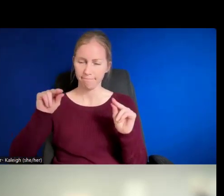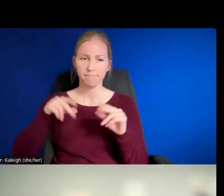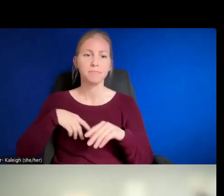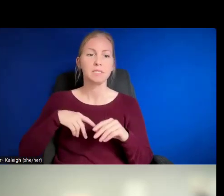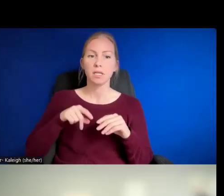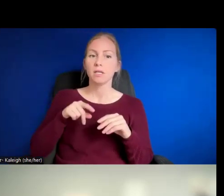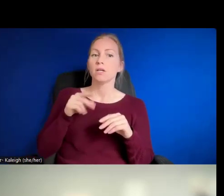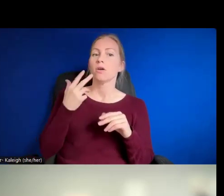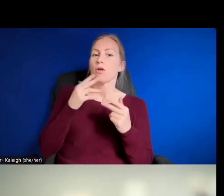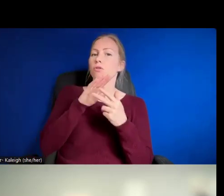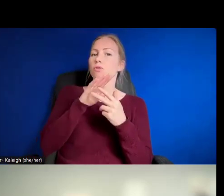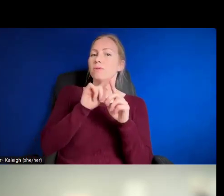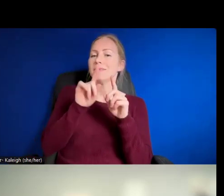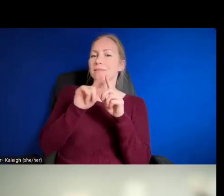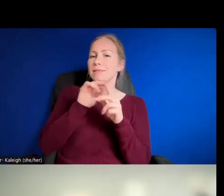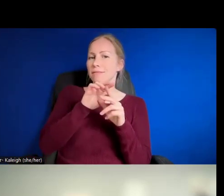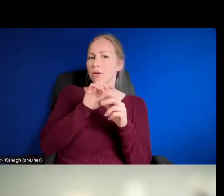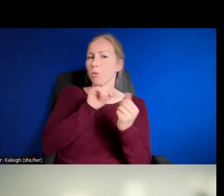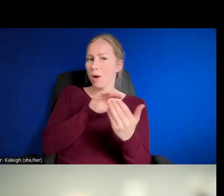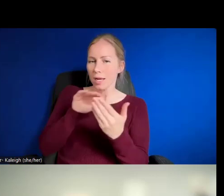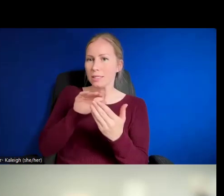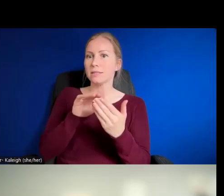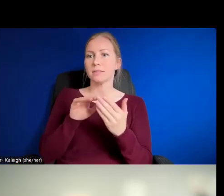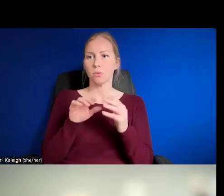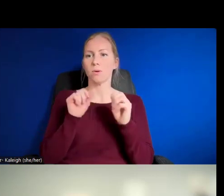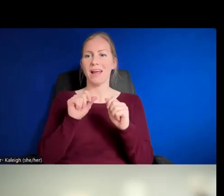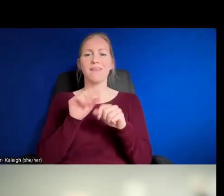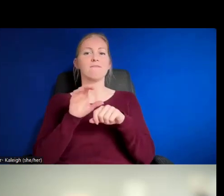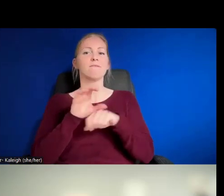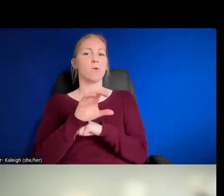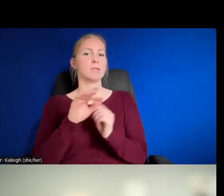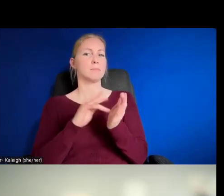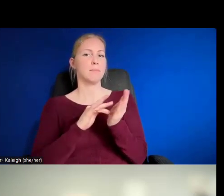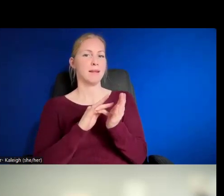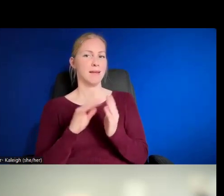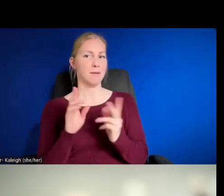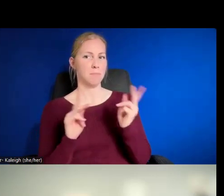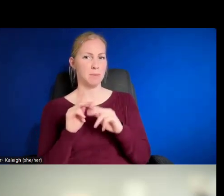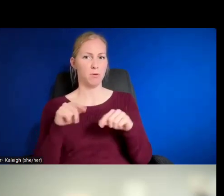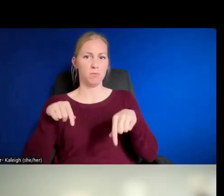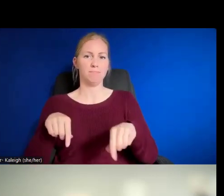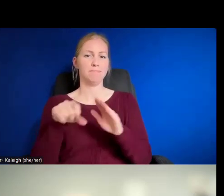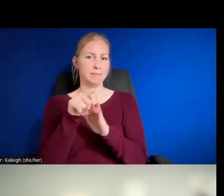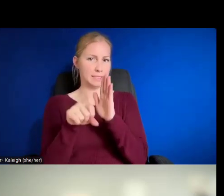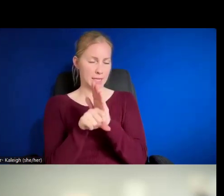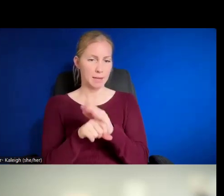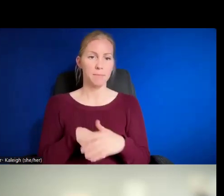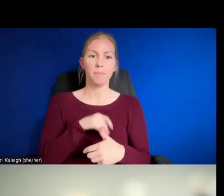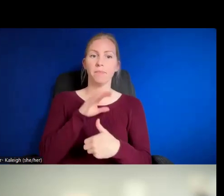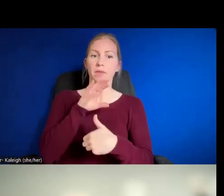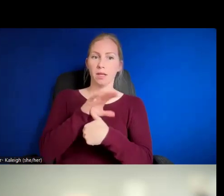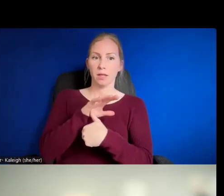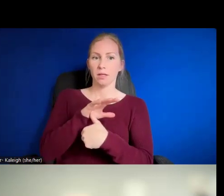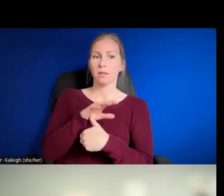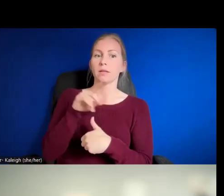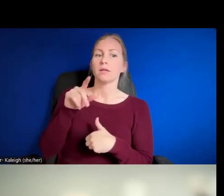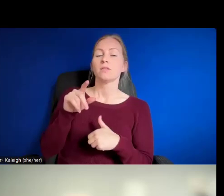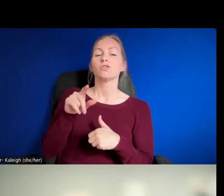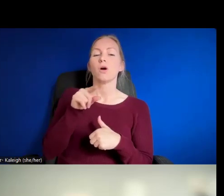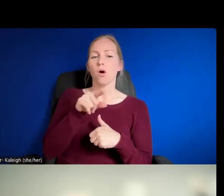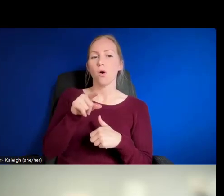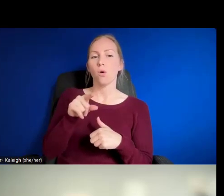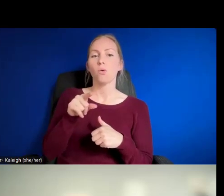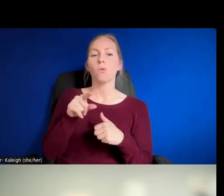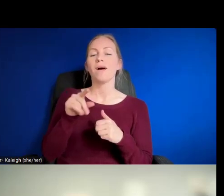ways in which people can be forced medicated in our state. The first is per what's known as